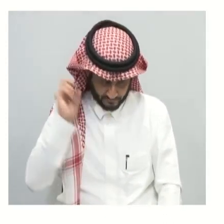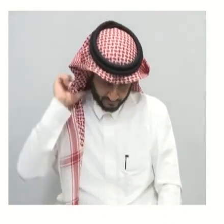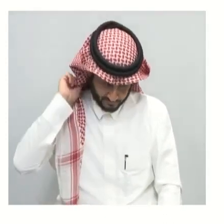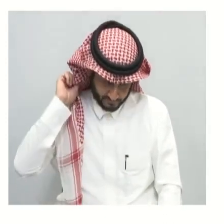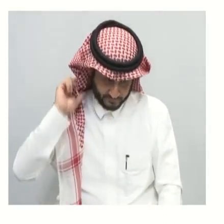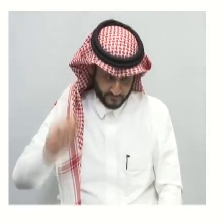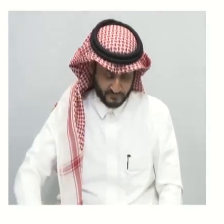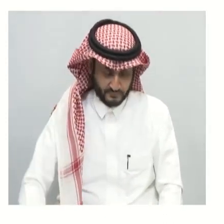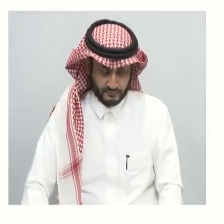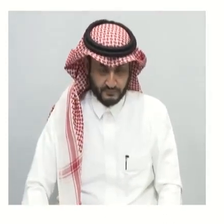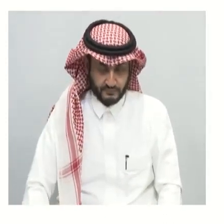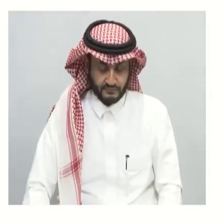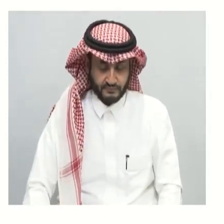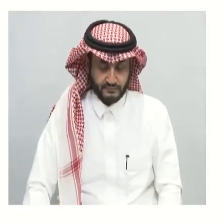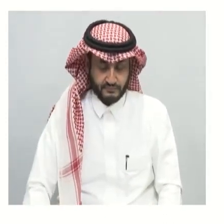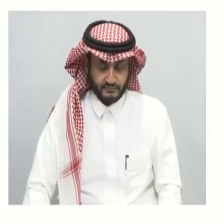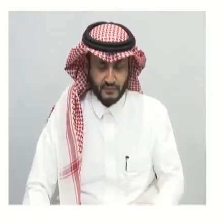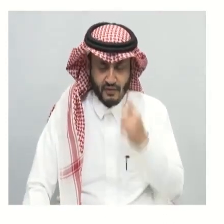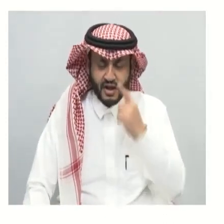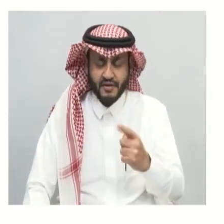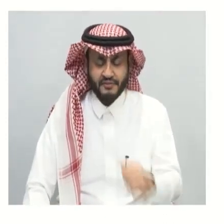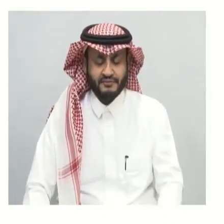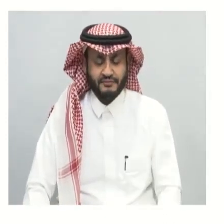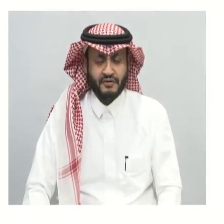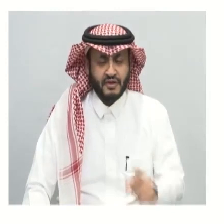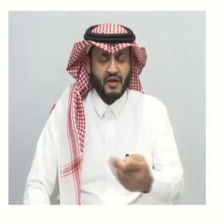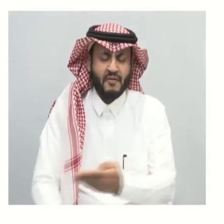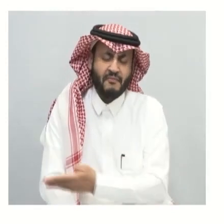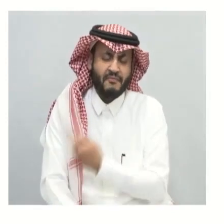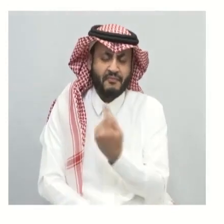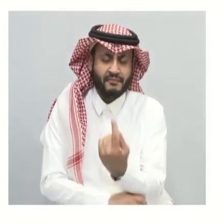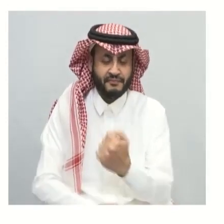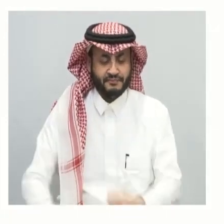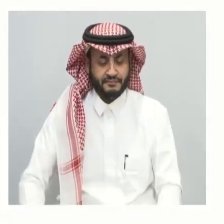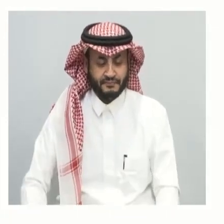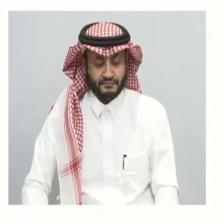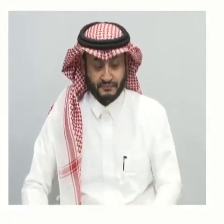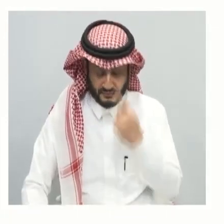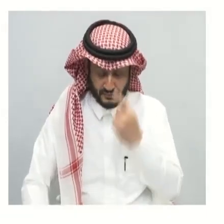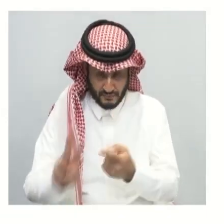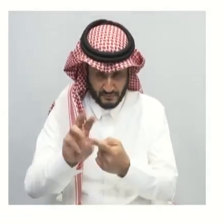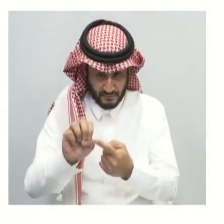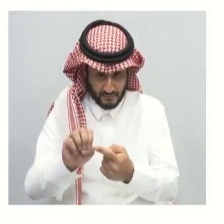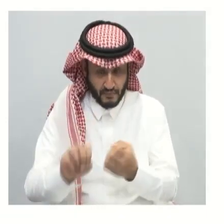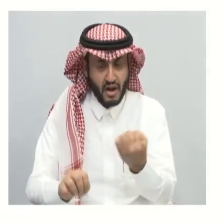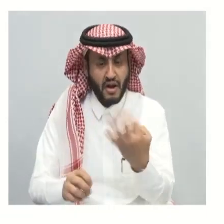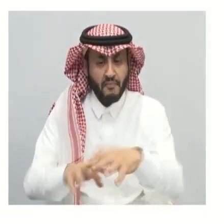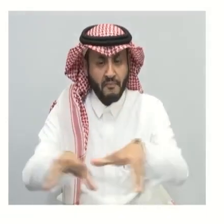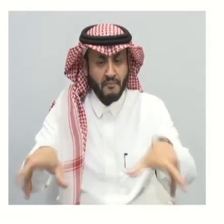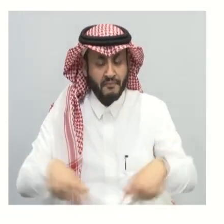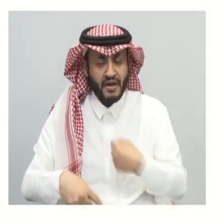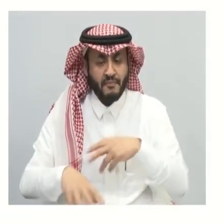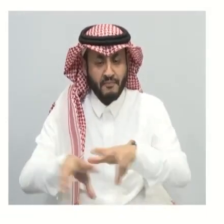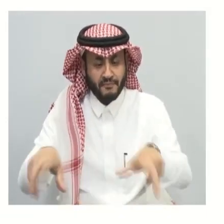can't find what we are looking for. Could you help with having we in here? The object